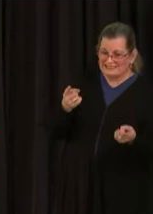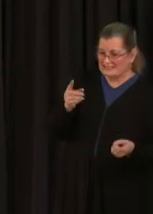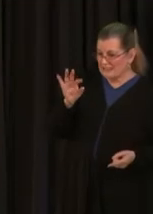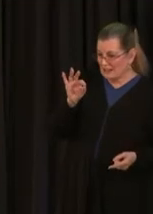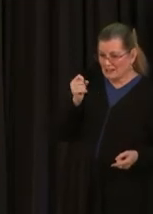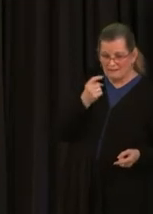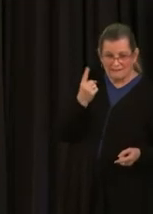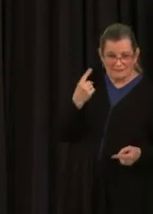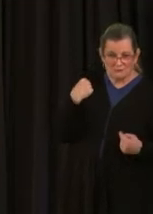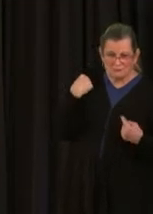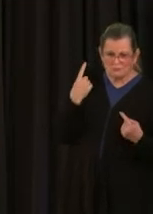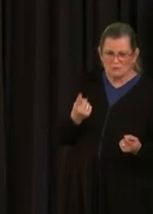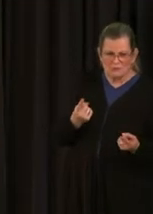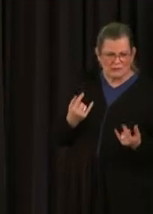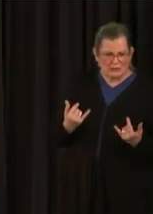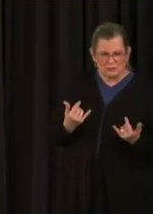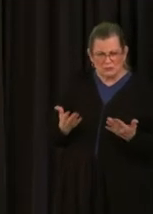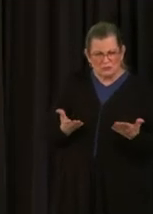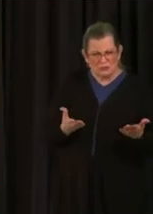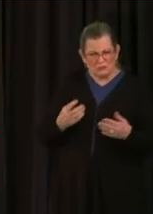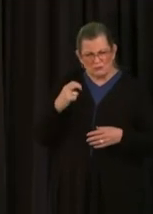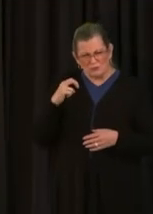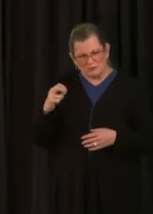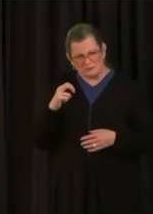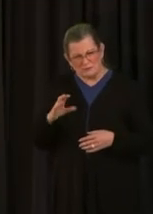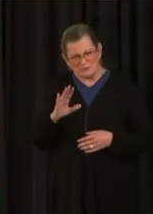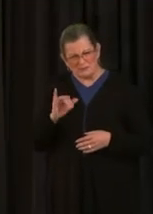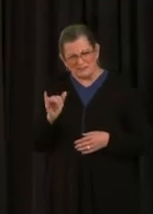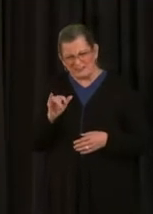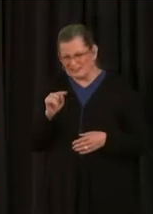the region in terms of coordinating